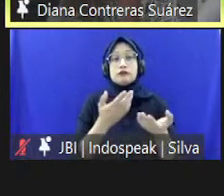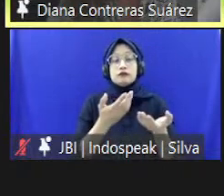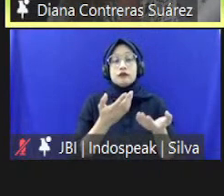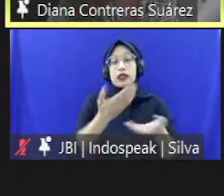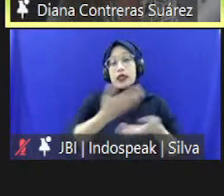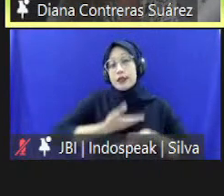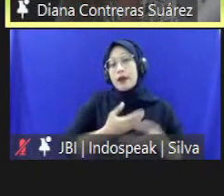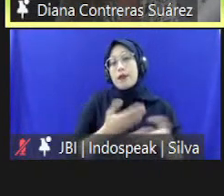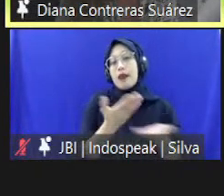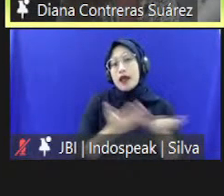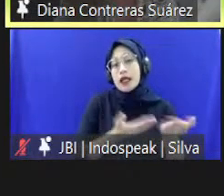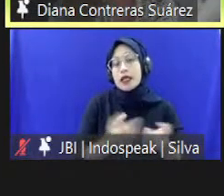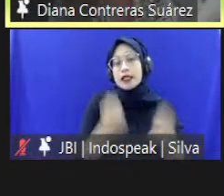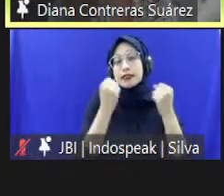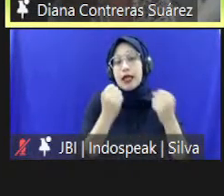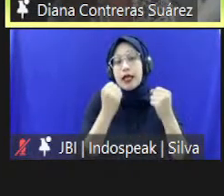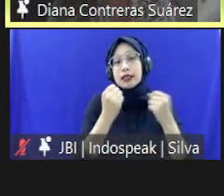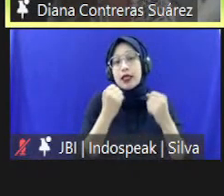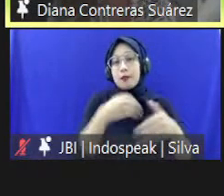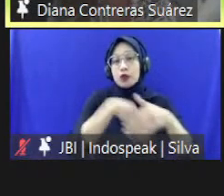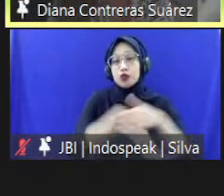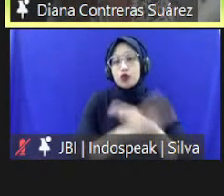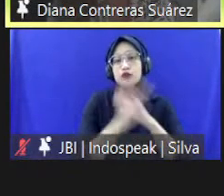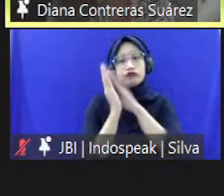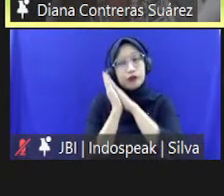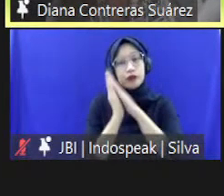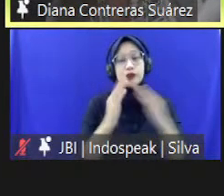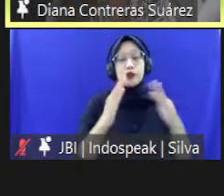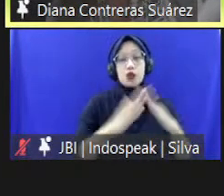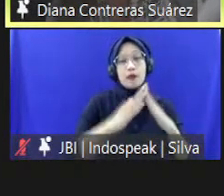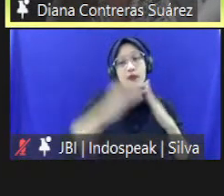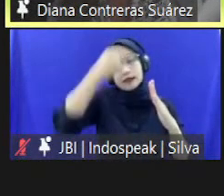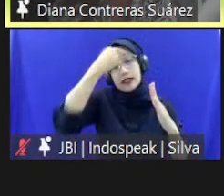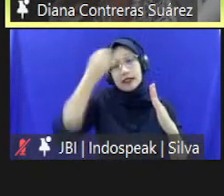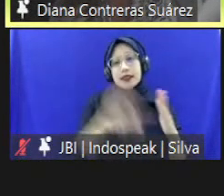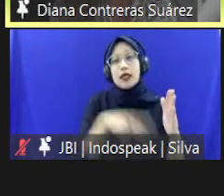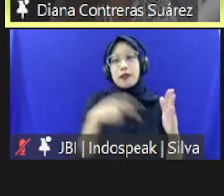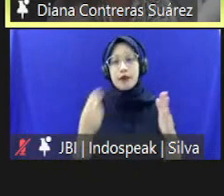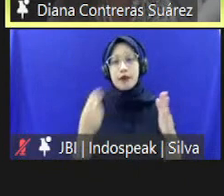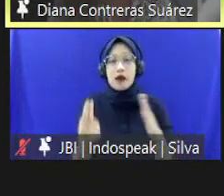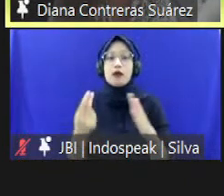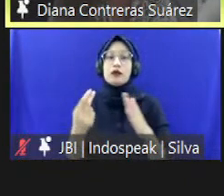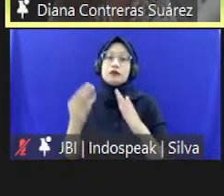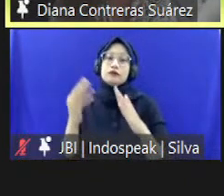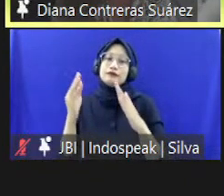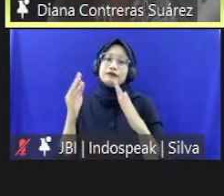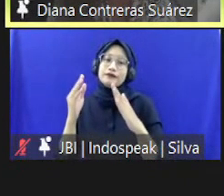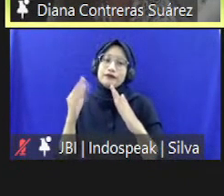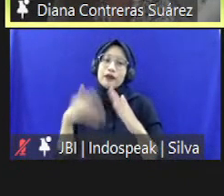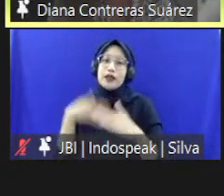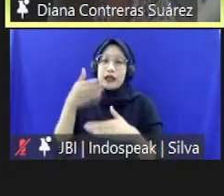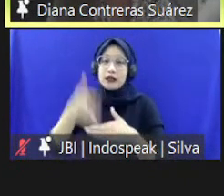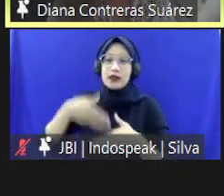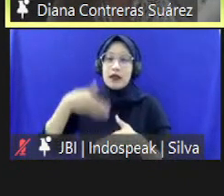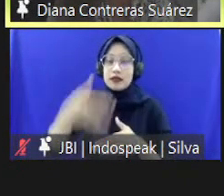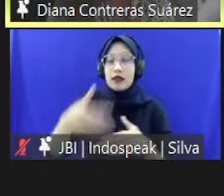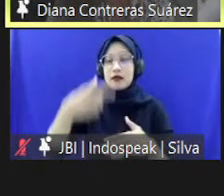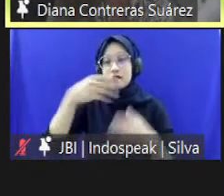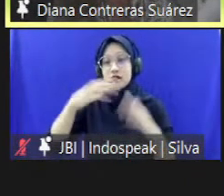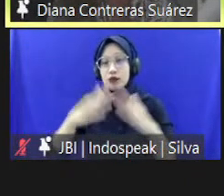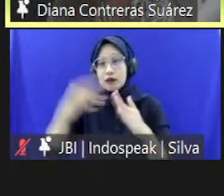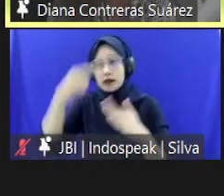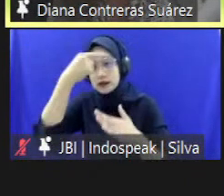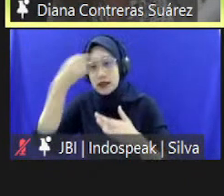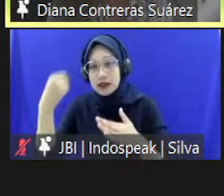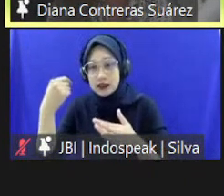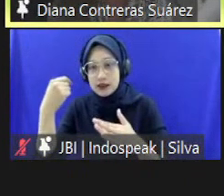not getting the care that they need, and then only when things become very critical, they go to the hospital, and